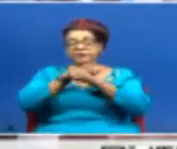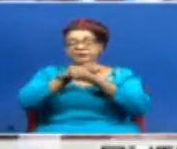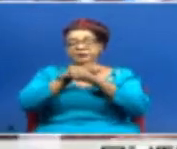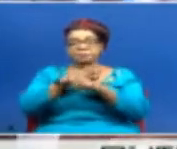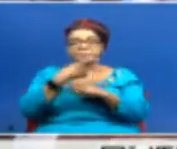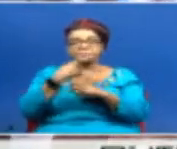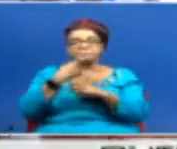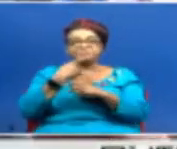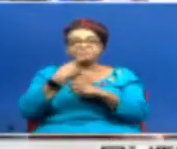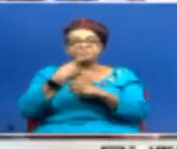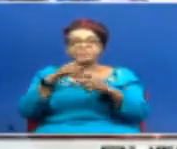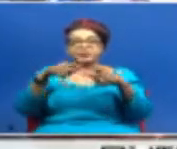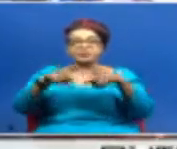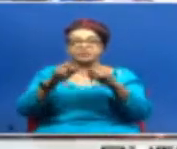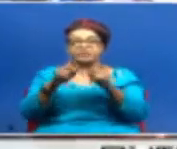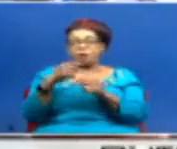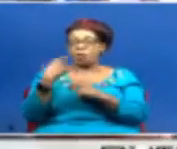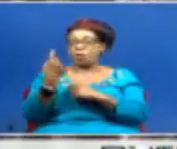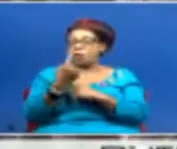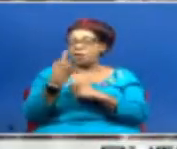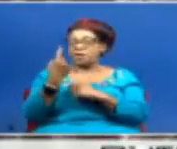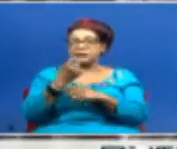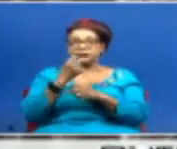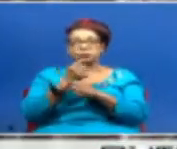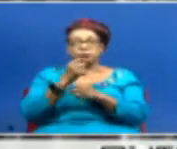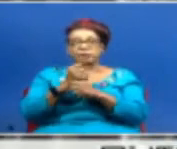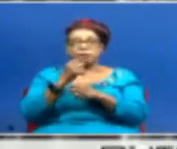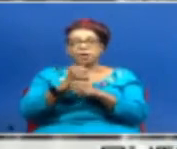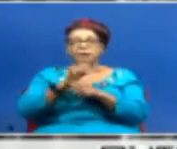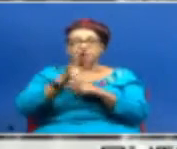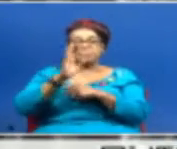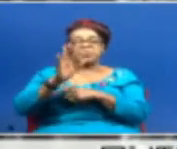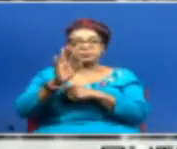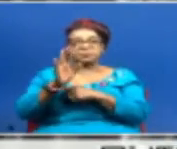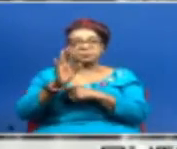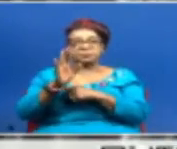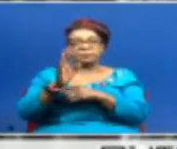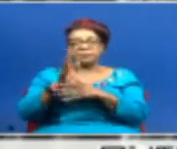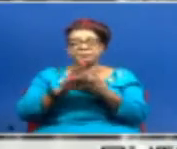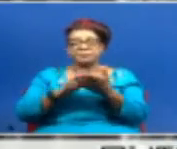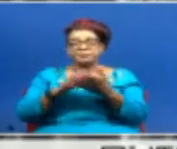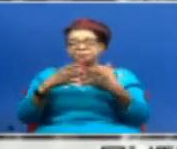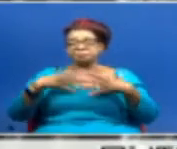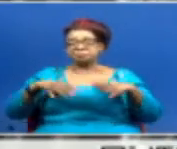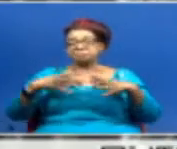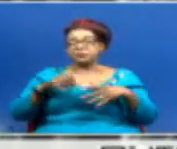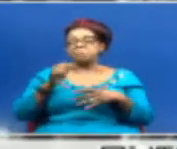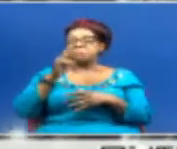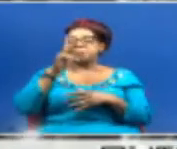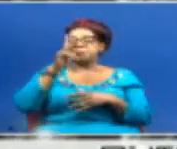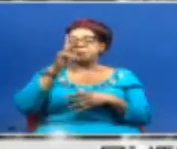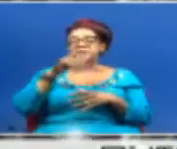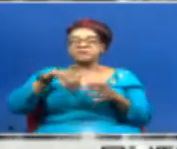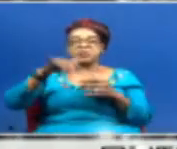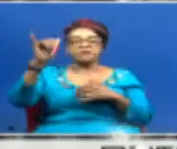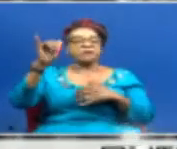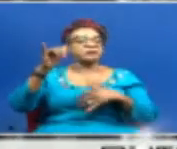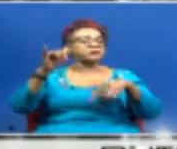he is only but carrying out his duties. Kuna watu wengine wananipigia makelele, mbona umeenda safari, mbona umeenda safari.